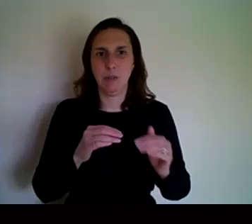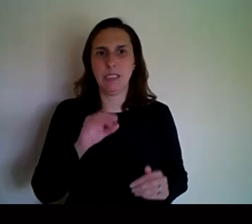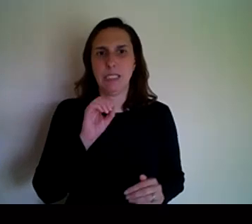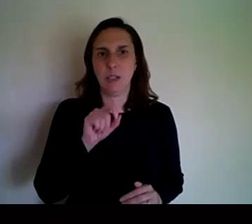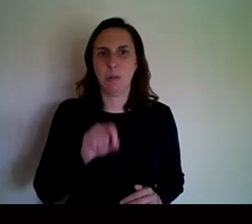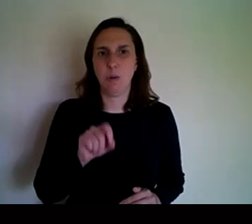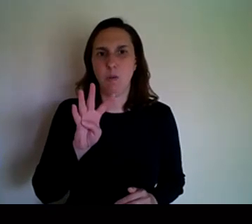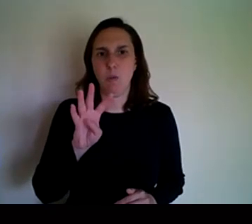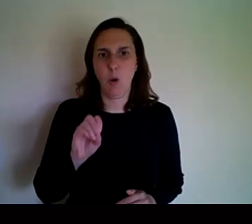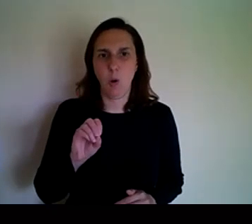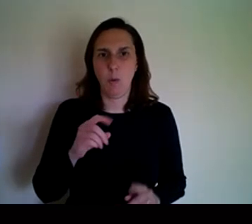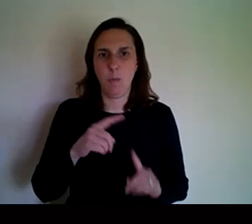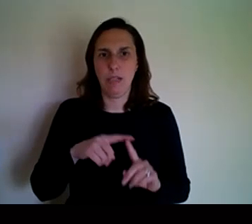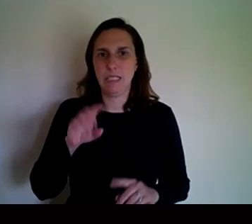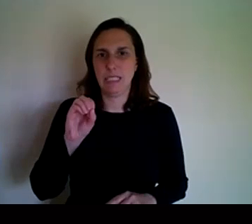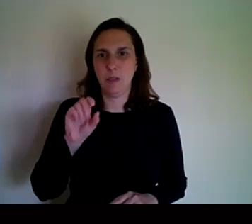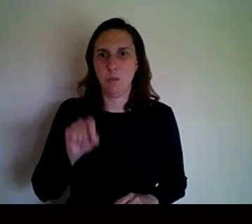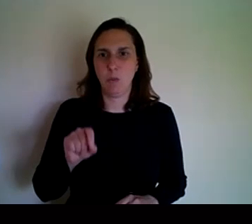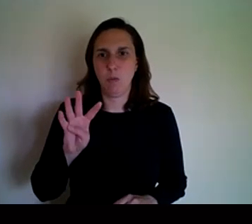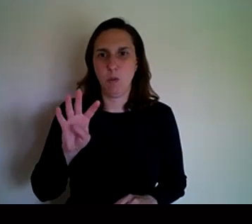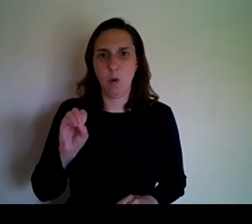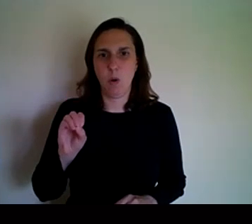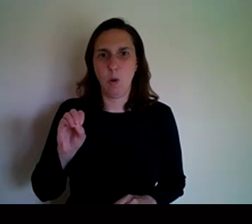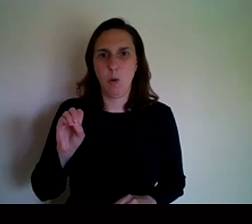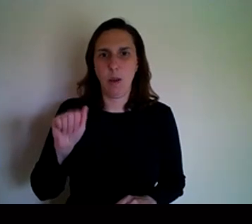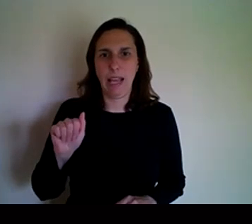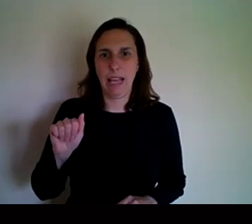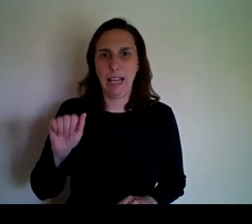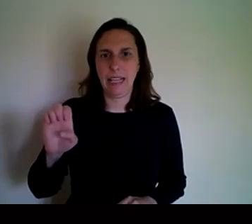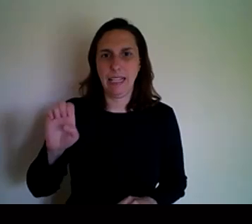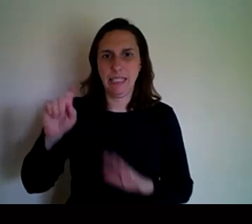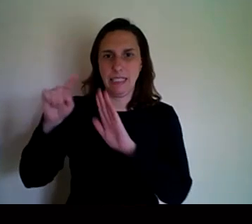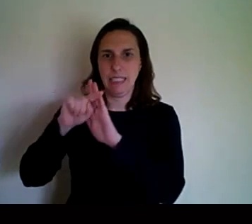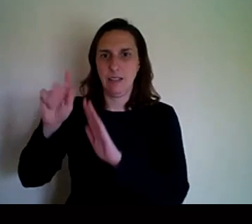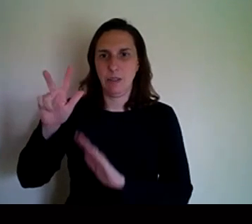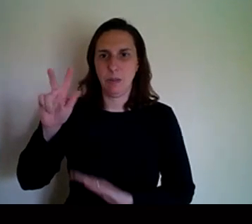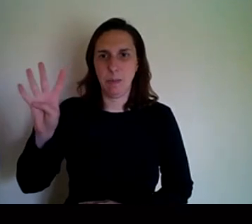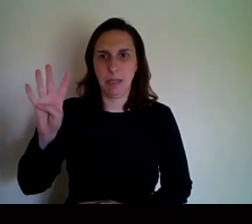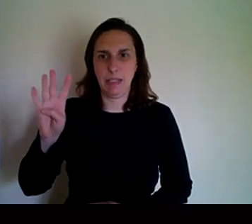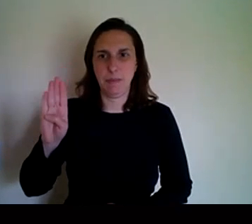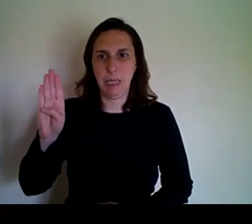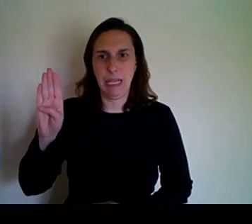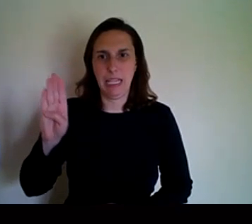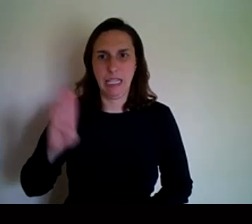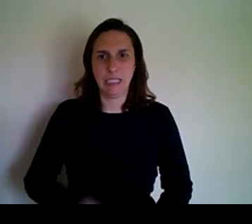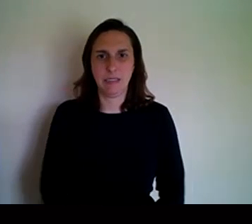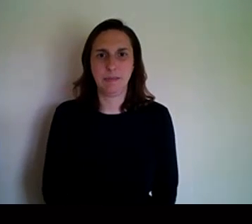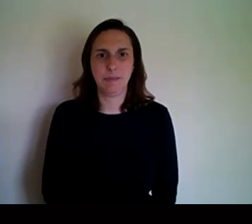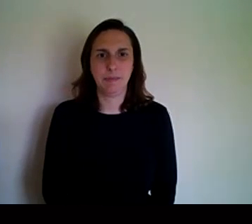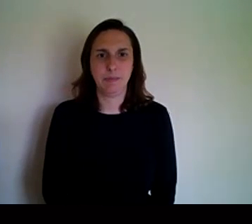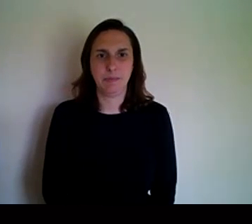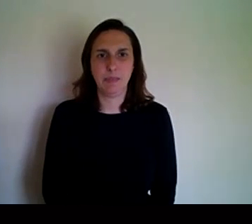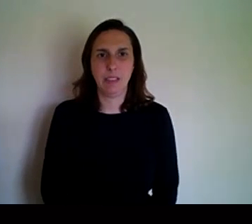plus 0.40 a e to the negative 3b. All right, so I have